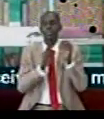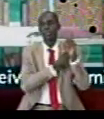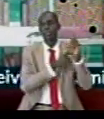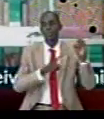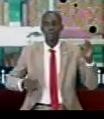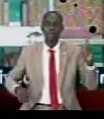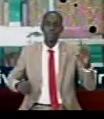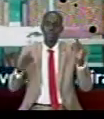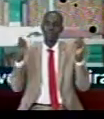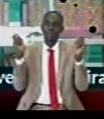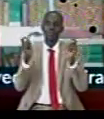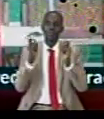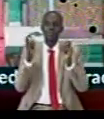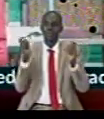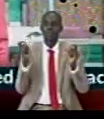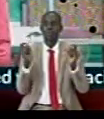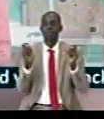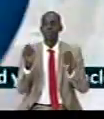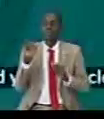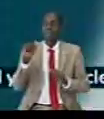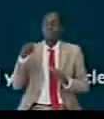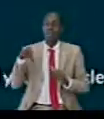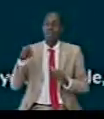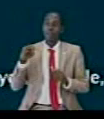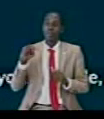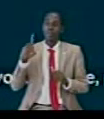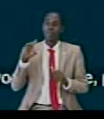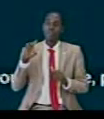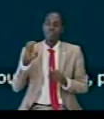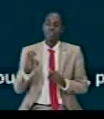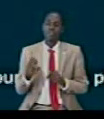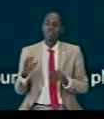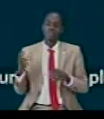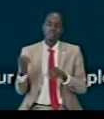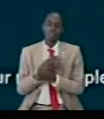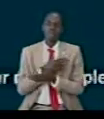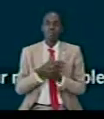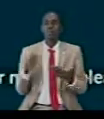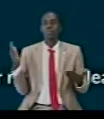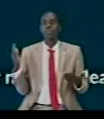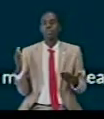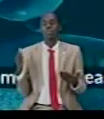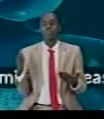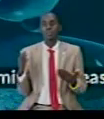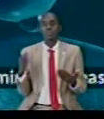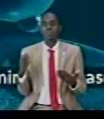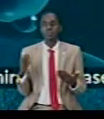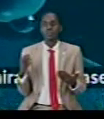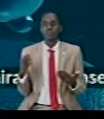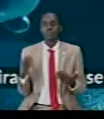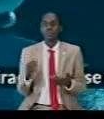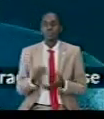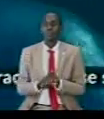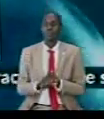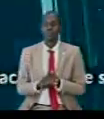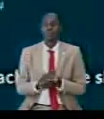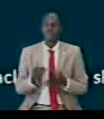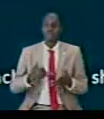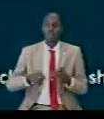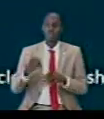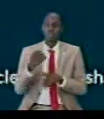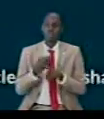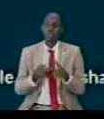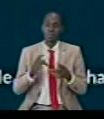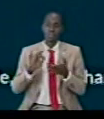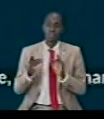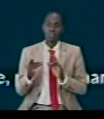Lord! Appendix disappeared. And we bring you some more from the social media. And from the social media,